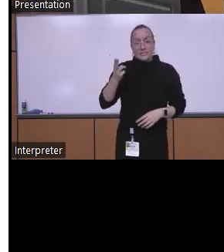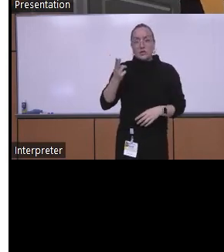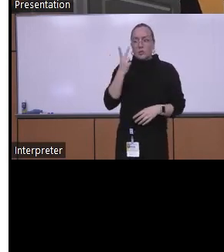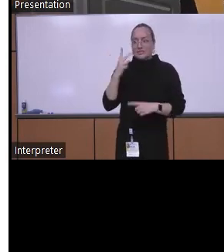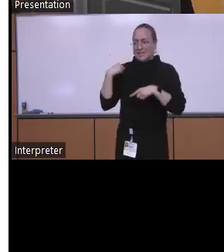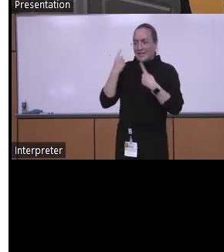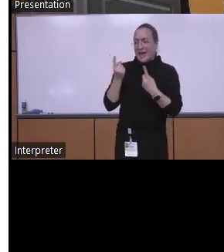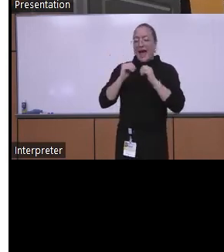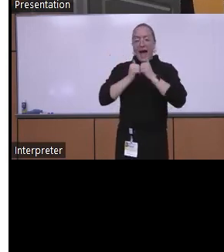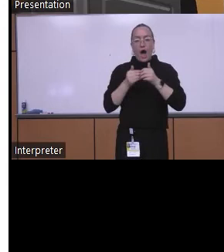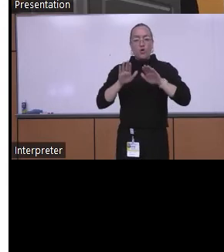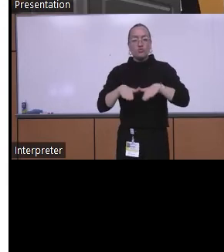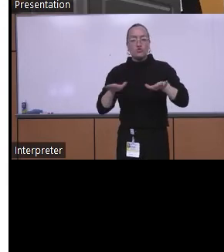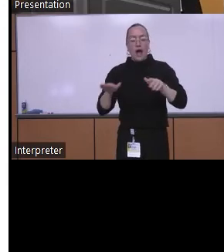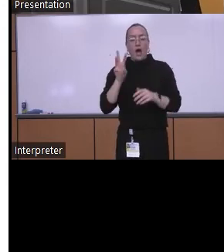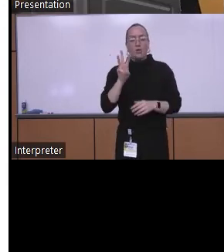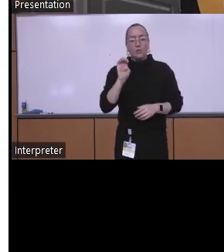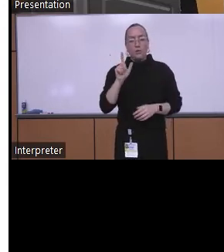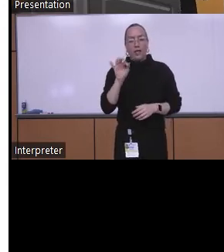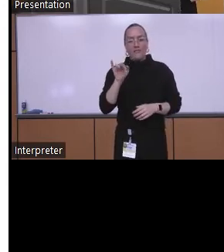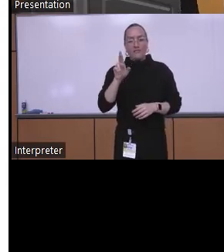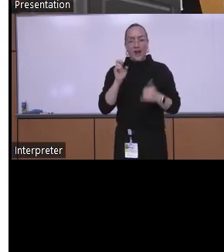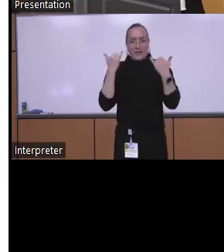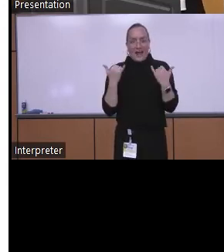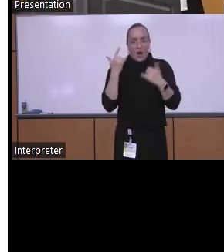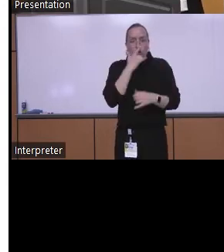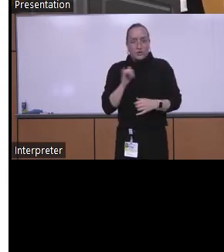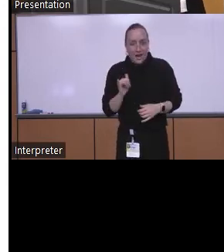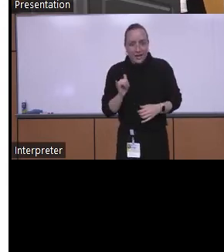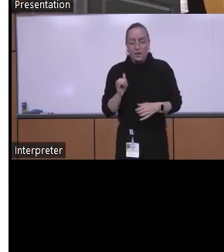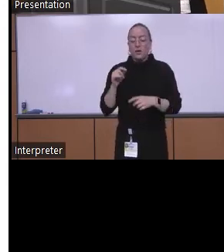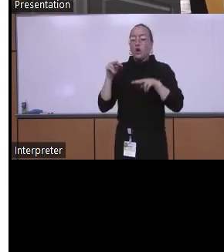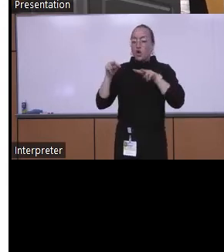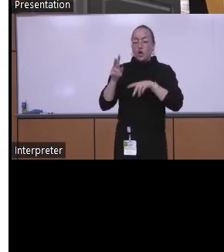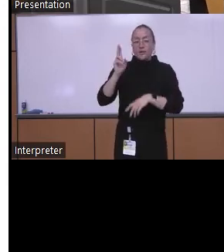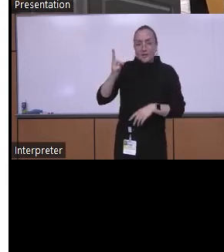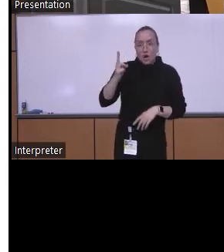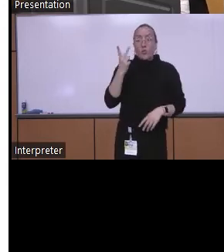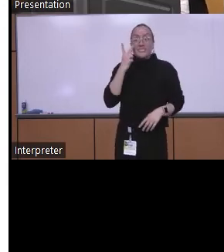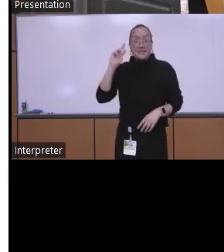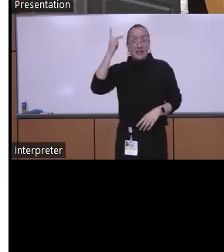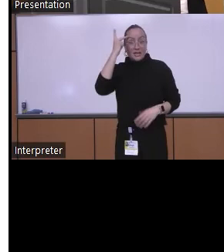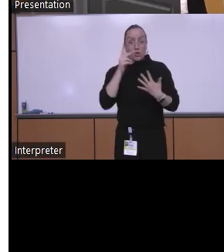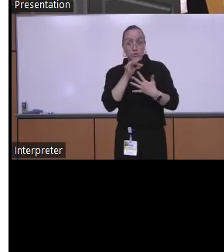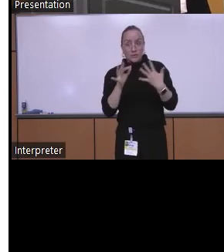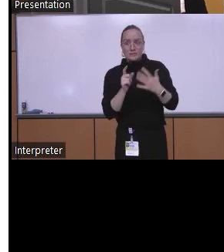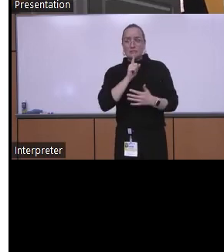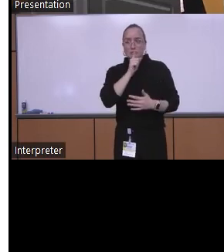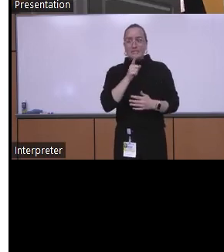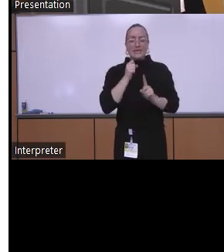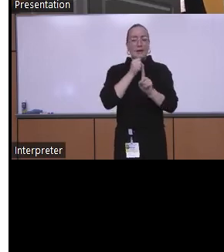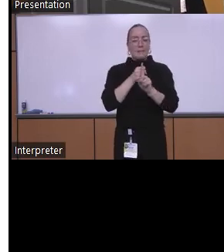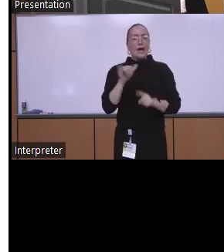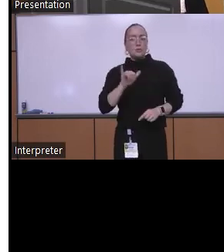be offers us a vision of what an alternative might be, recognizing that these political choices have shaped and created the system